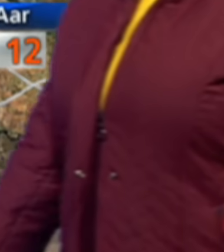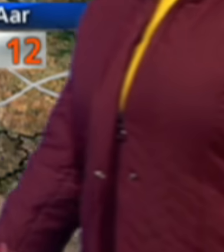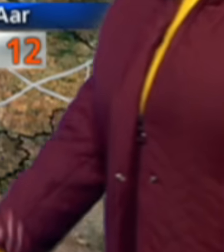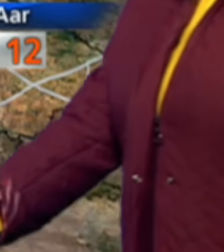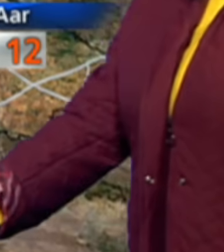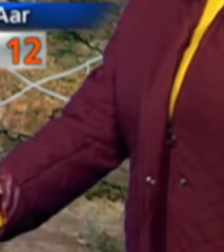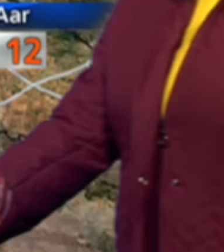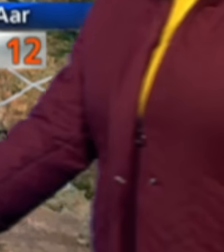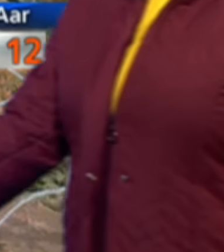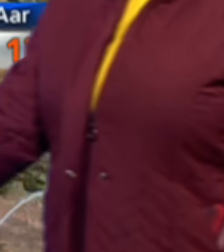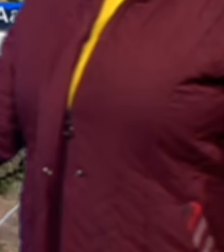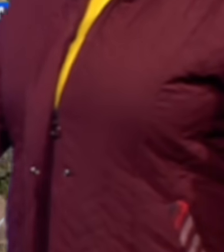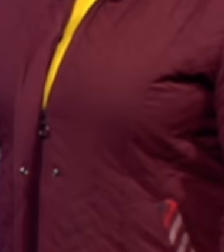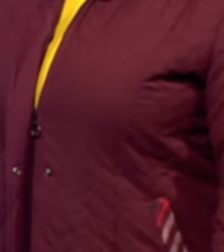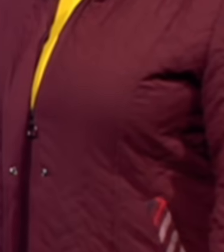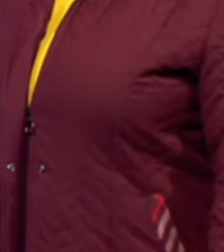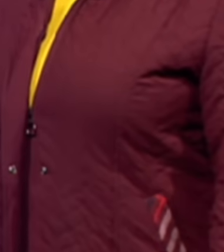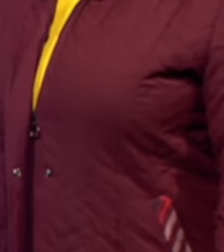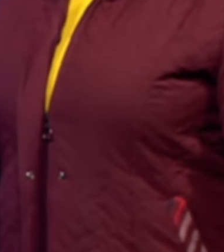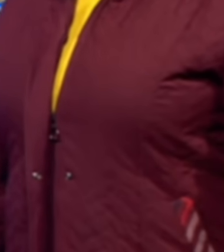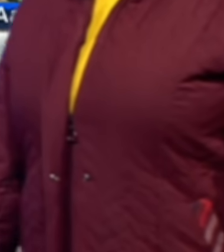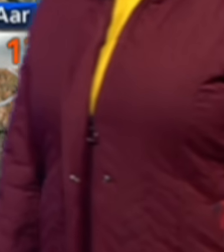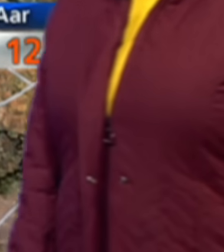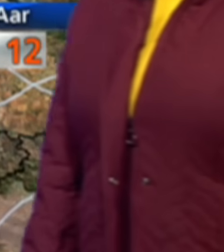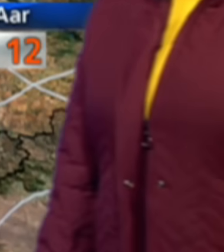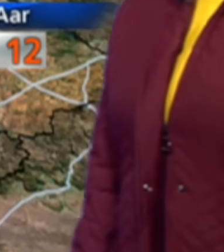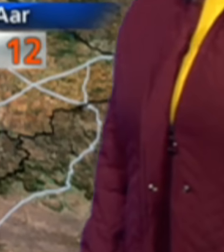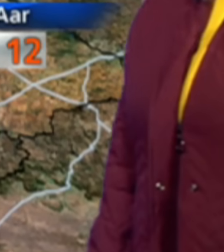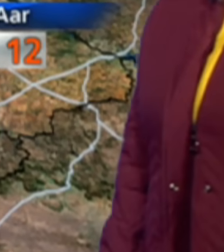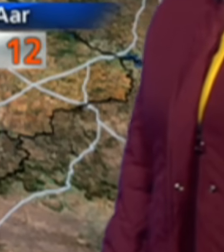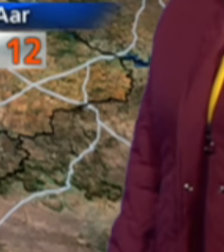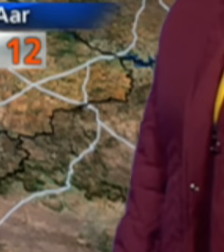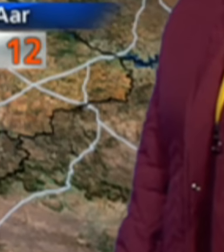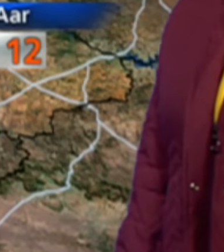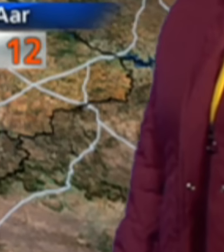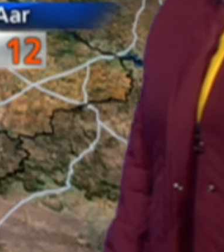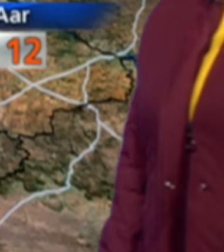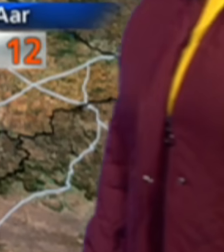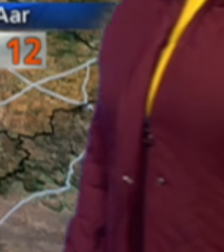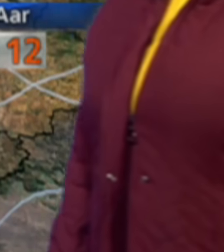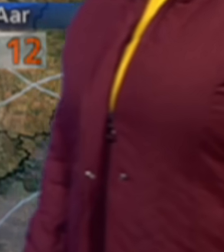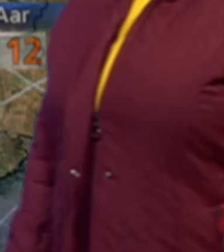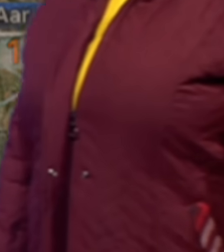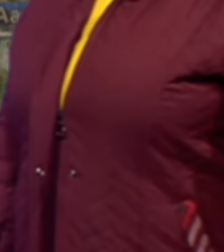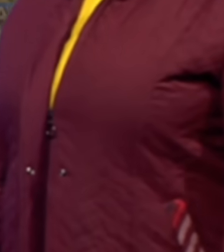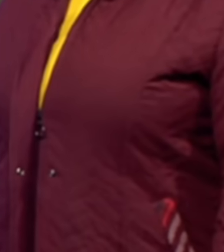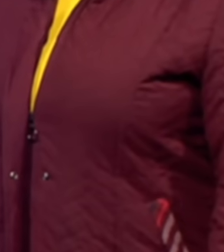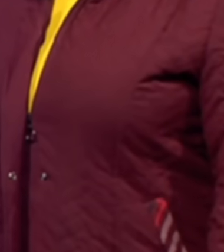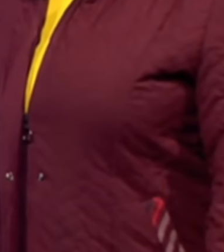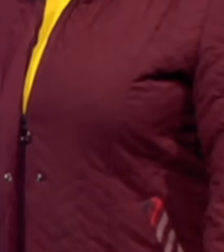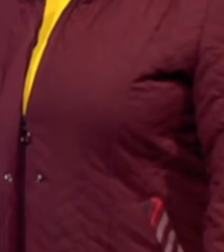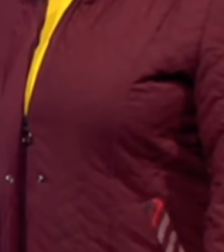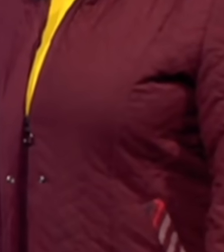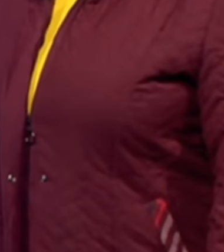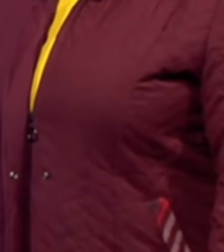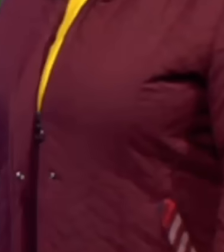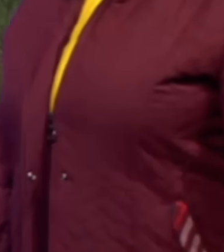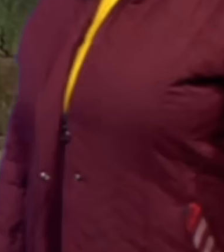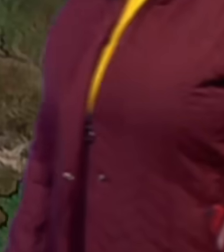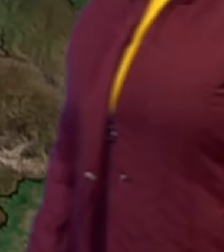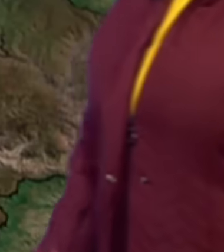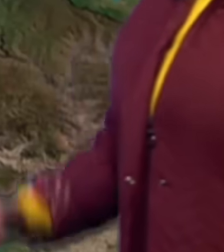ntse go tonya re lebelela gona o tla be go le ka Sutherland le gona go tla be go ntse go tonya go le ka fase go re lebelela jwalo go province ya rena Freistata